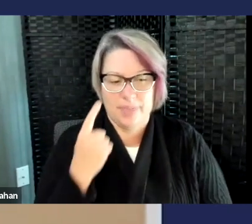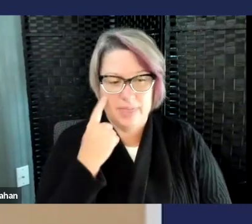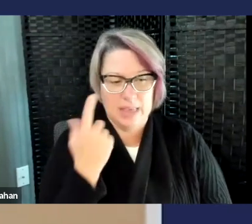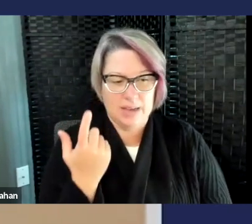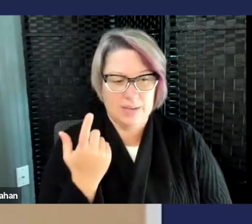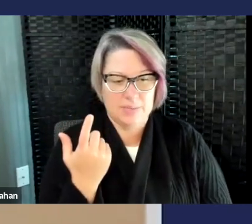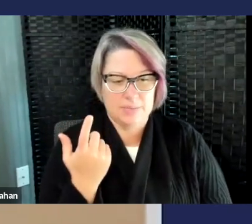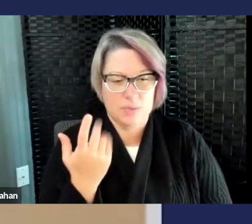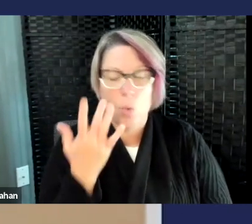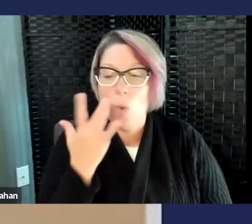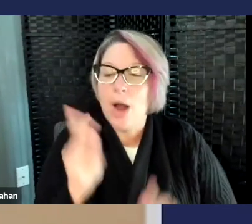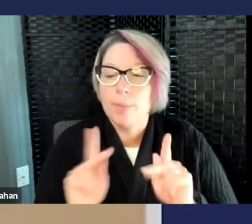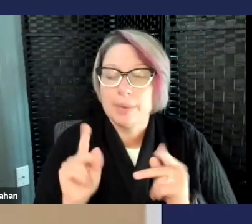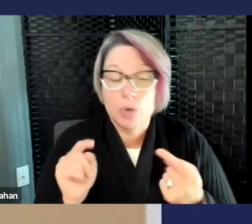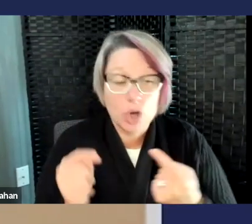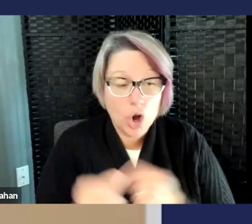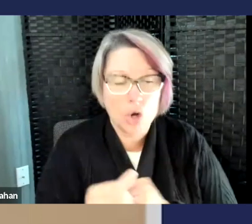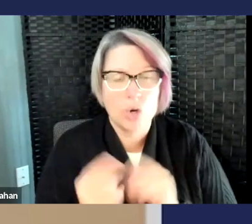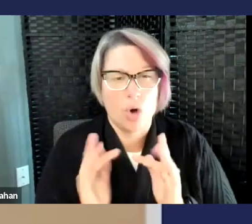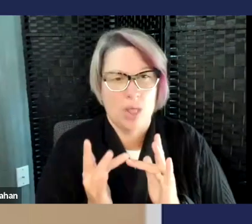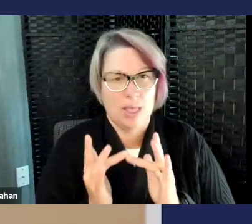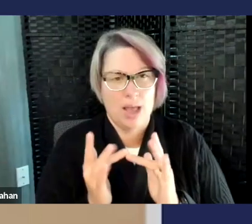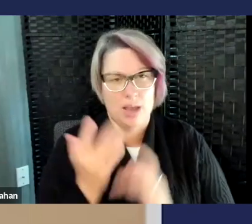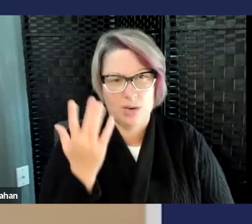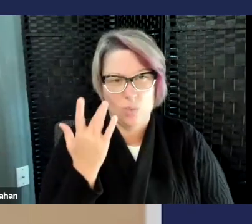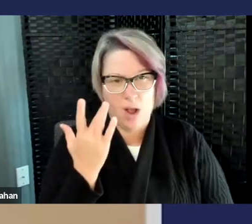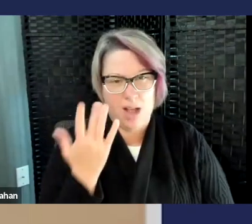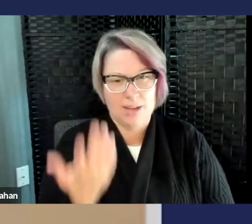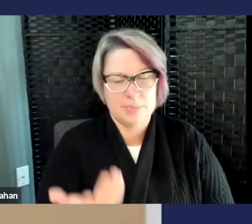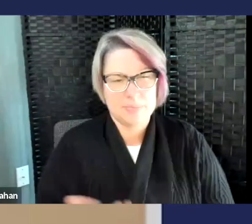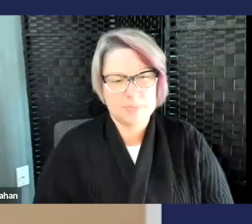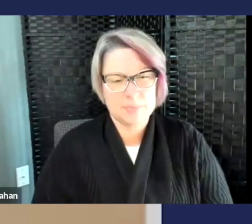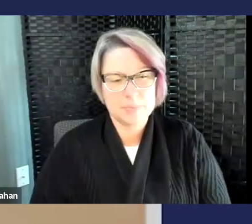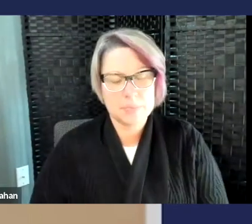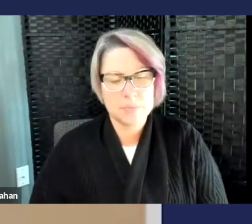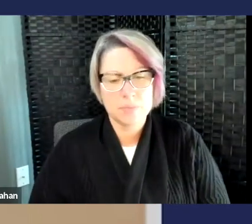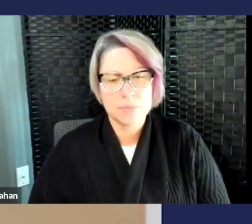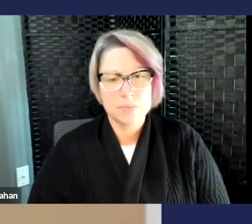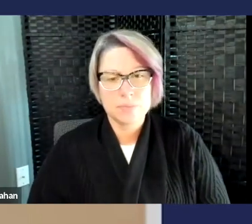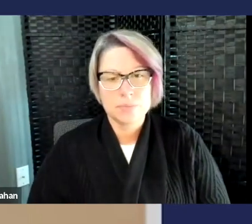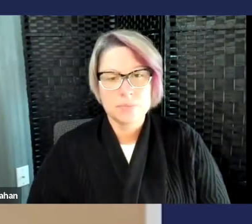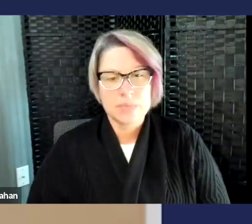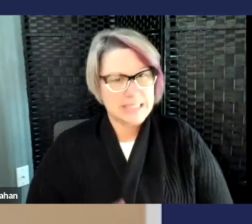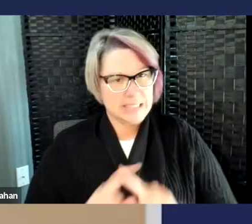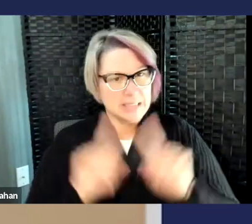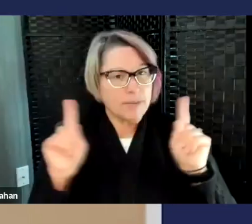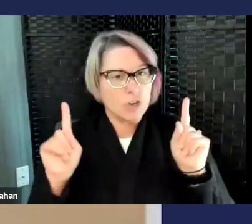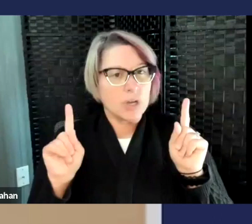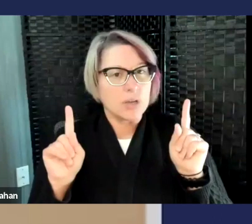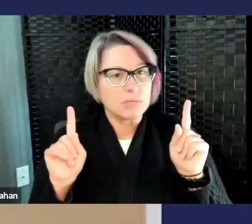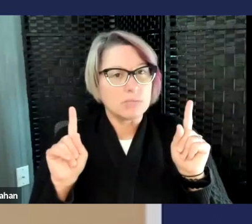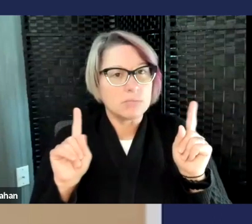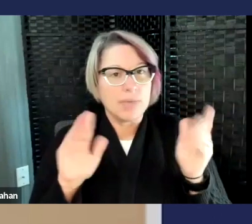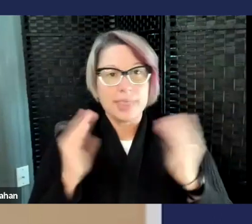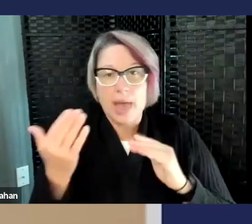why do people get hurt online so much? Because it's different than if it happens on the